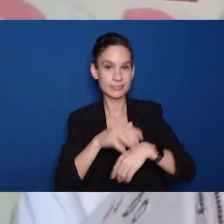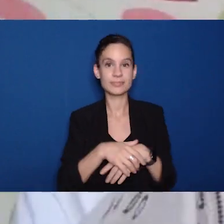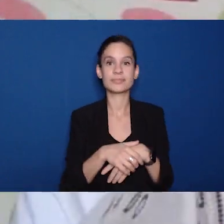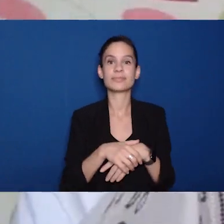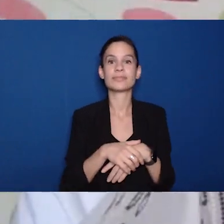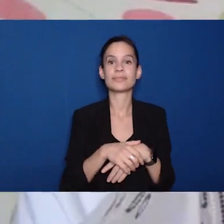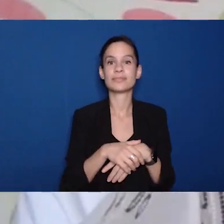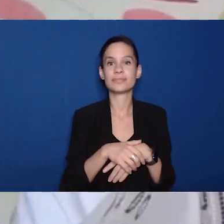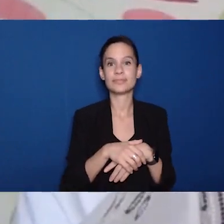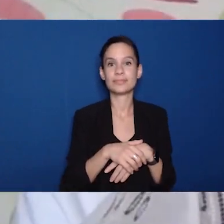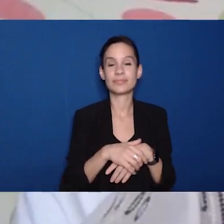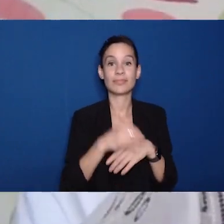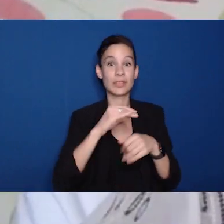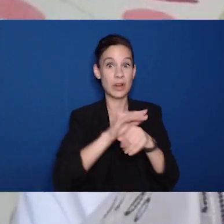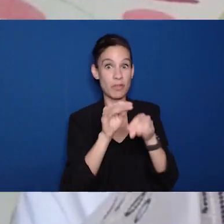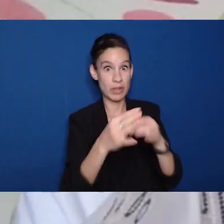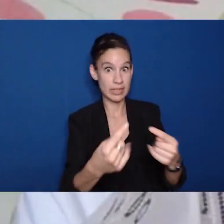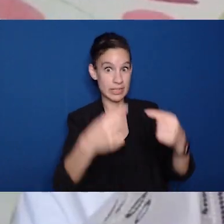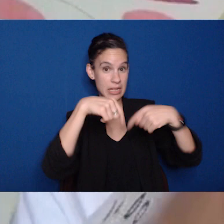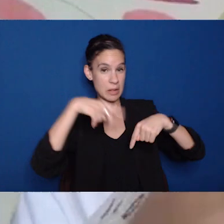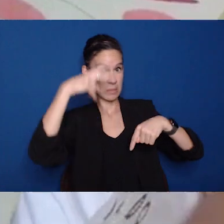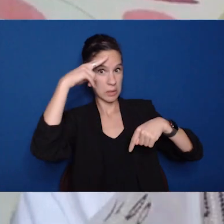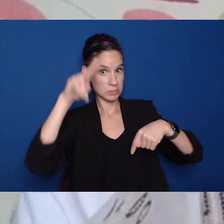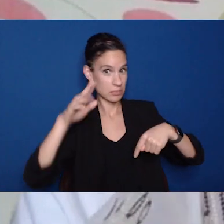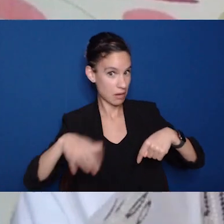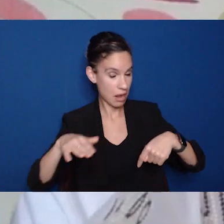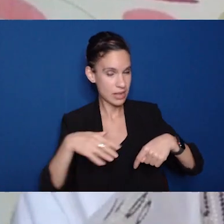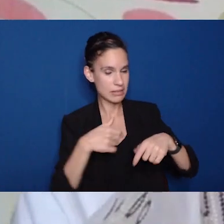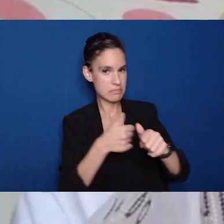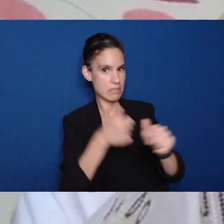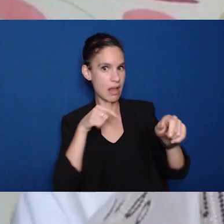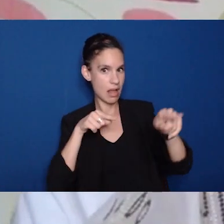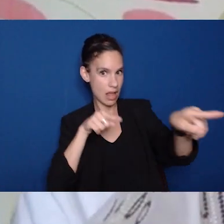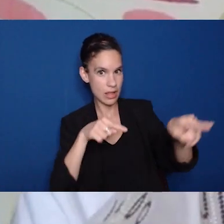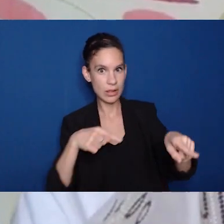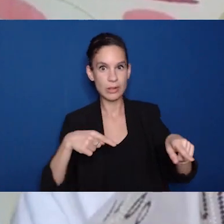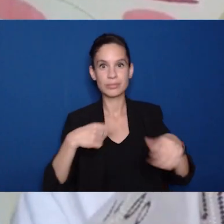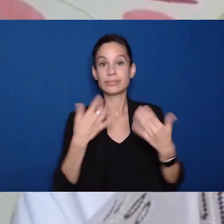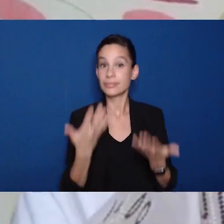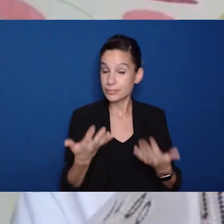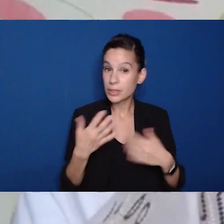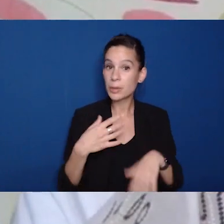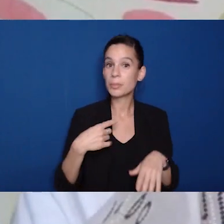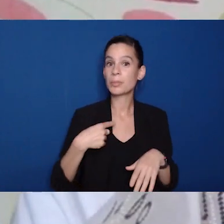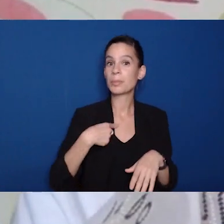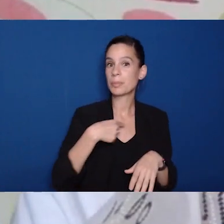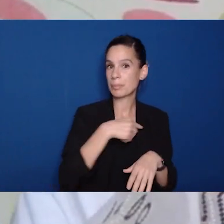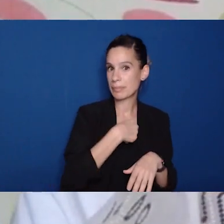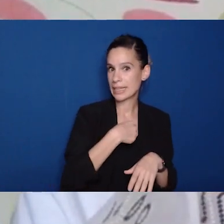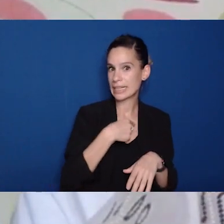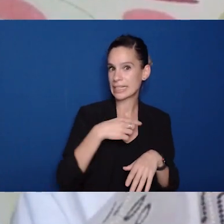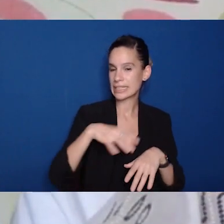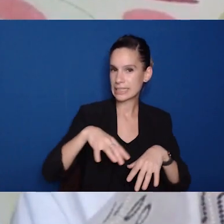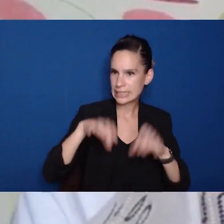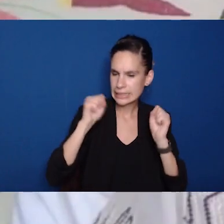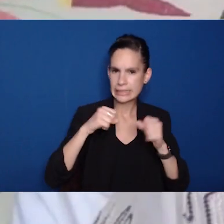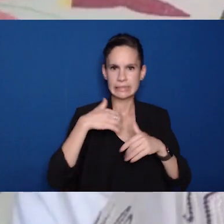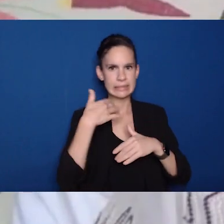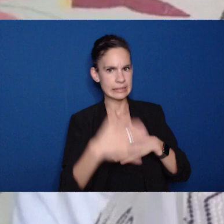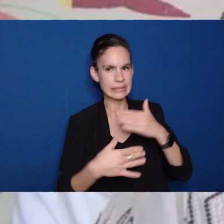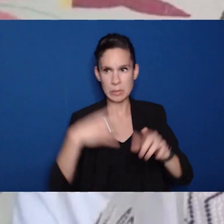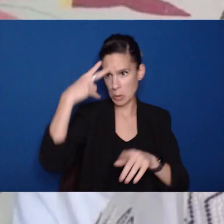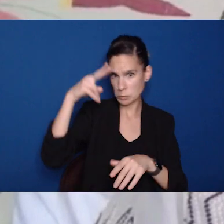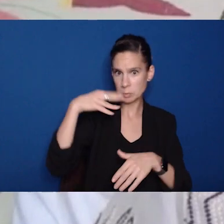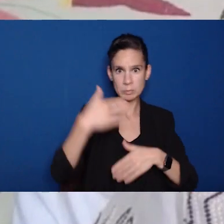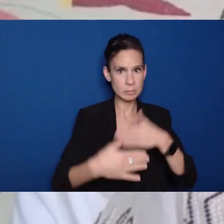the virus spreading. The good news down here is they've taken steps earlier in the process than the United States did. I